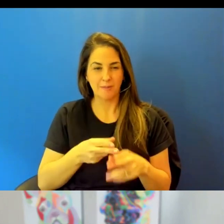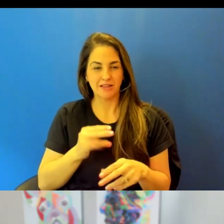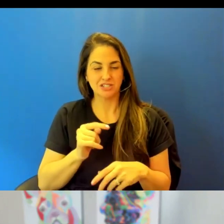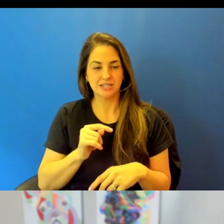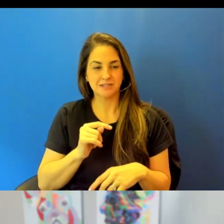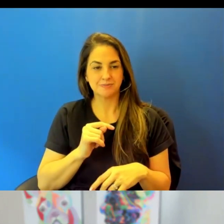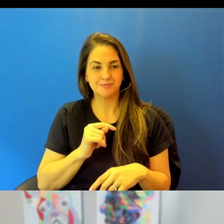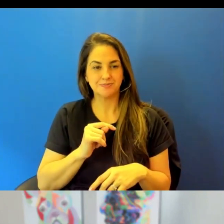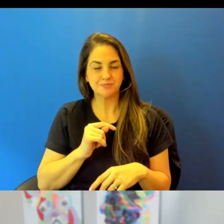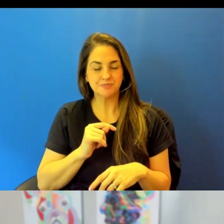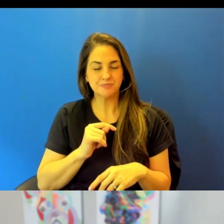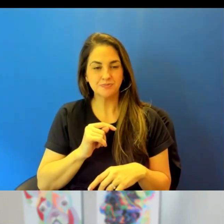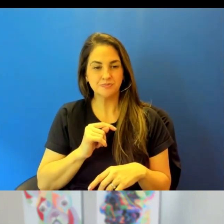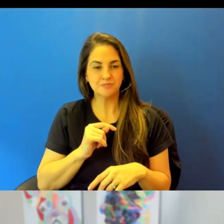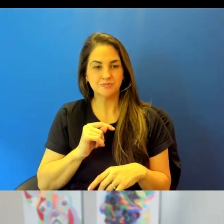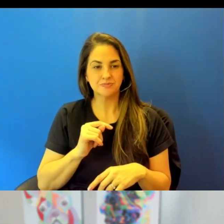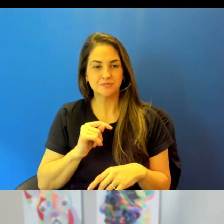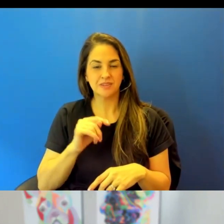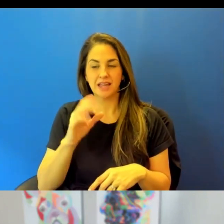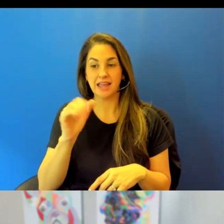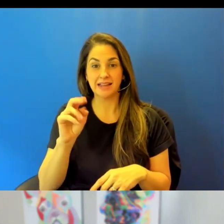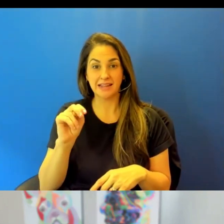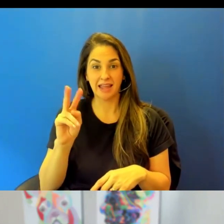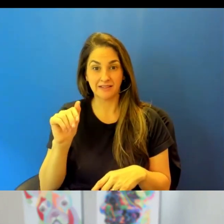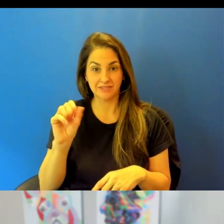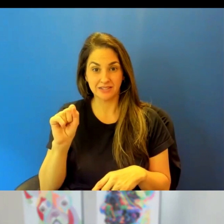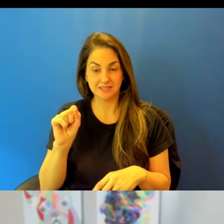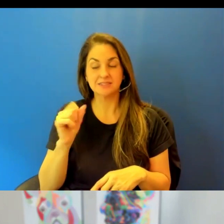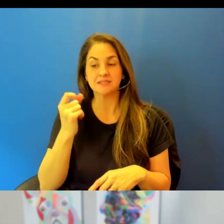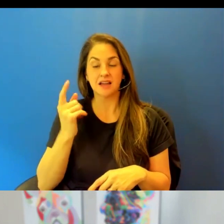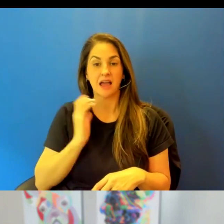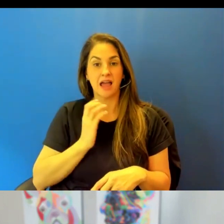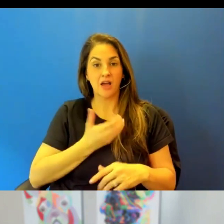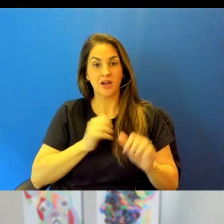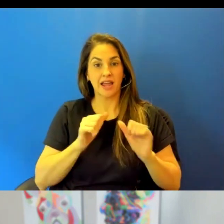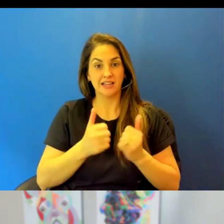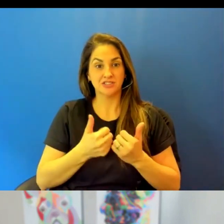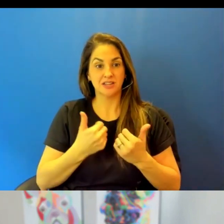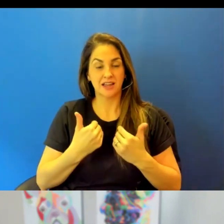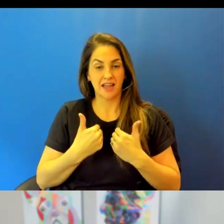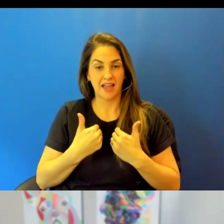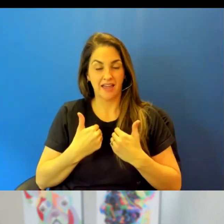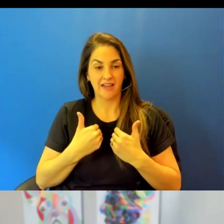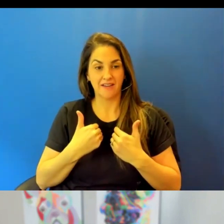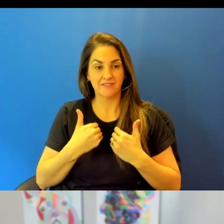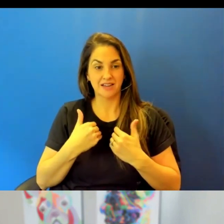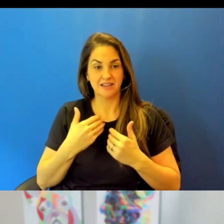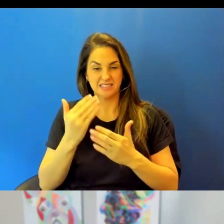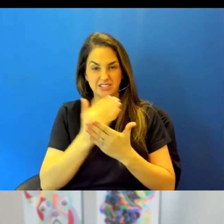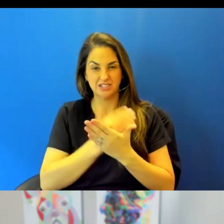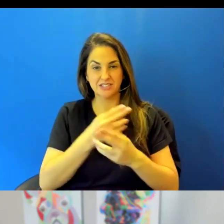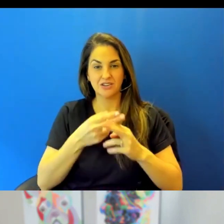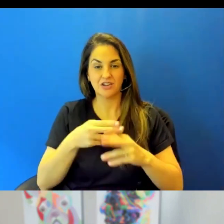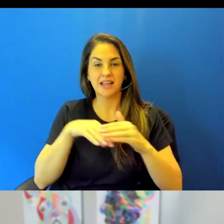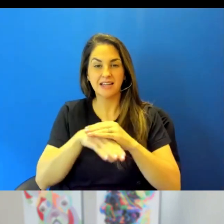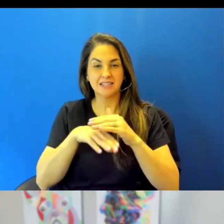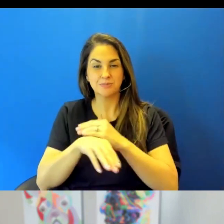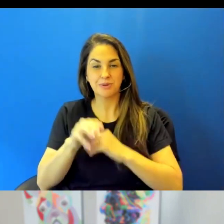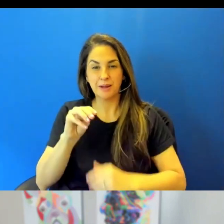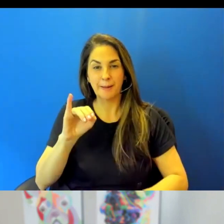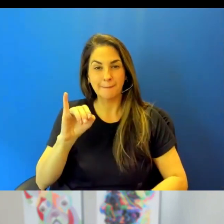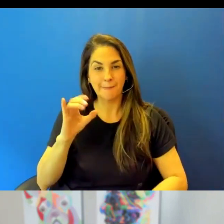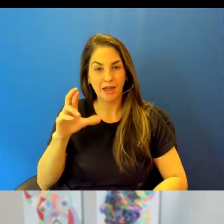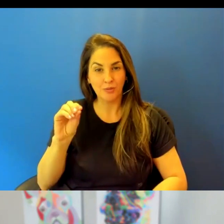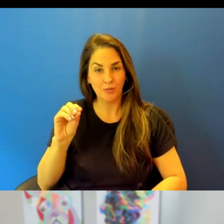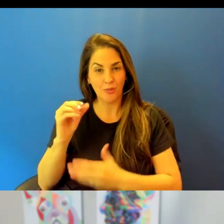So, in Canvas, our agency has a series, we call it our accessibility micro courses. So we